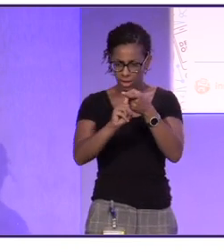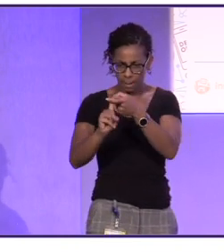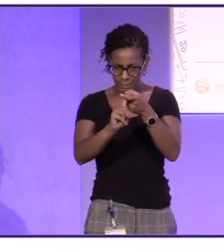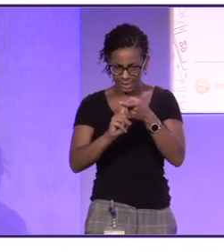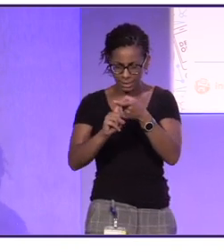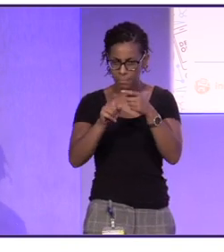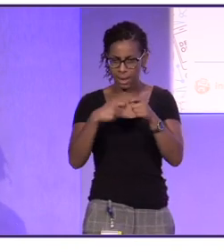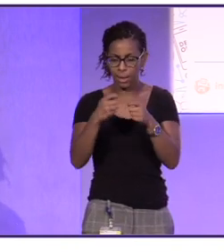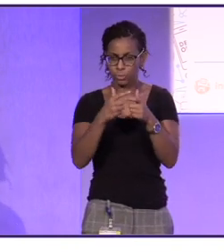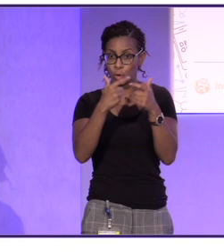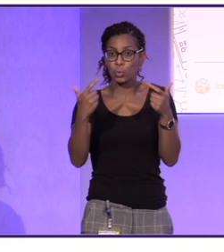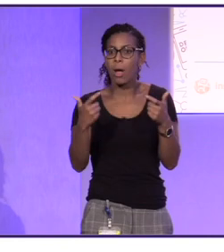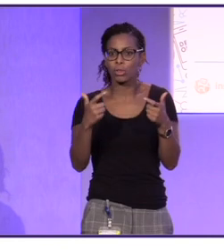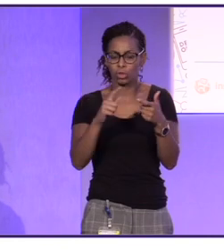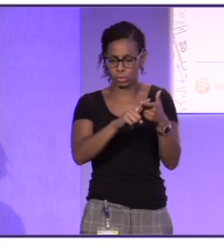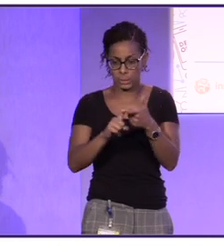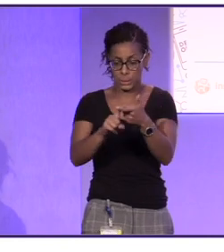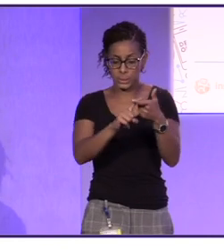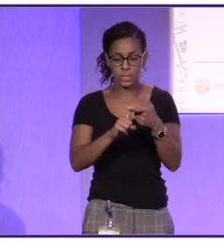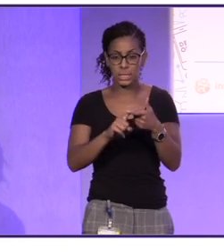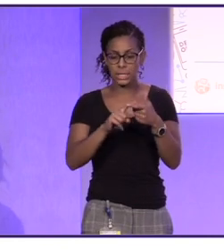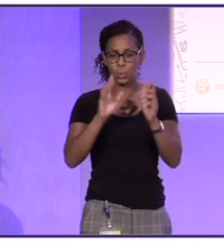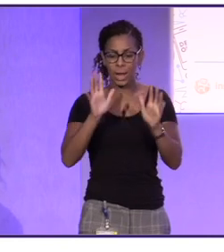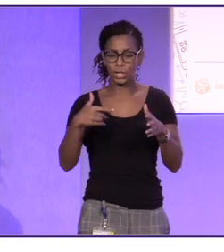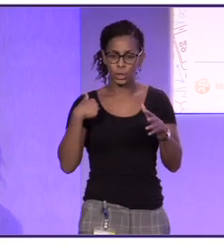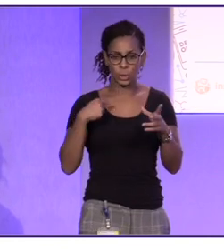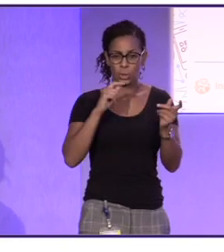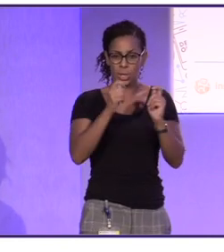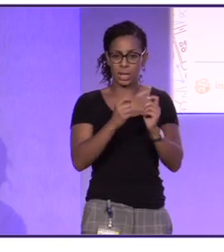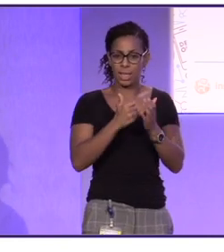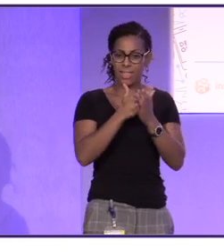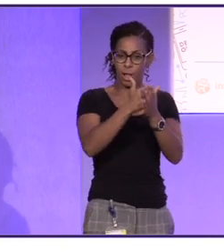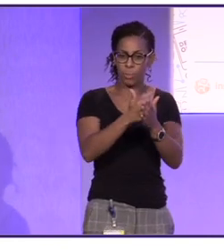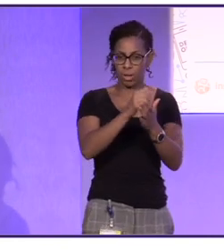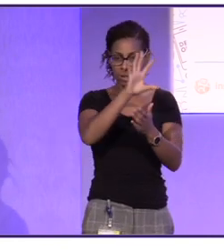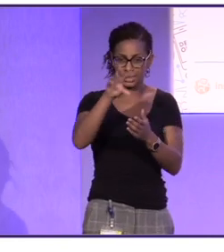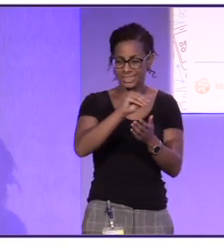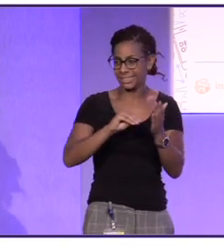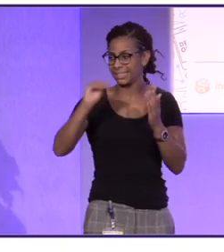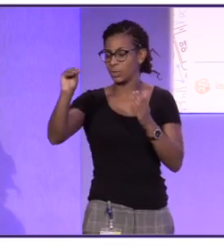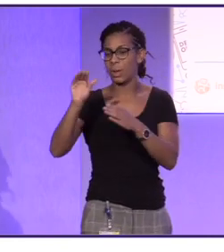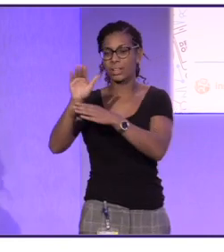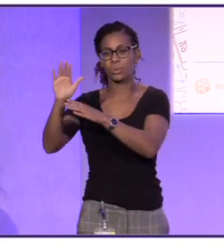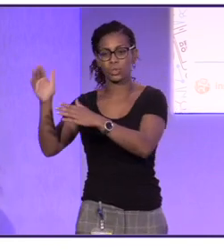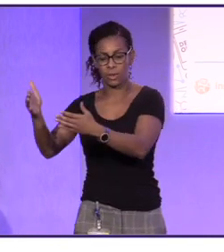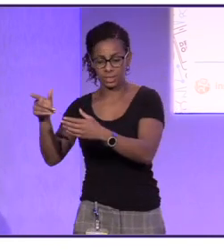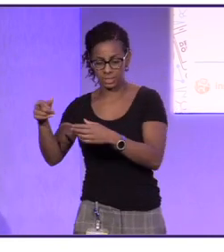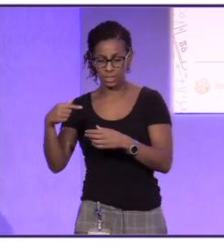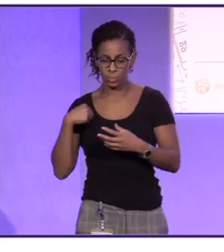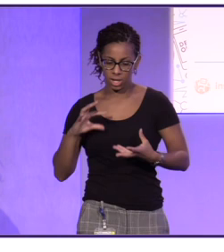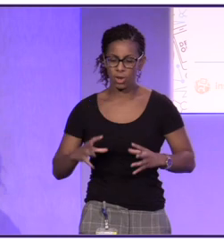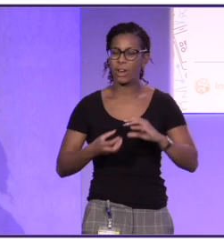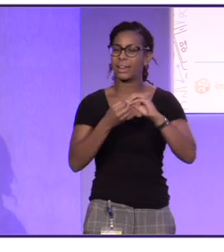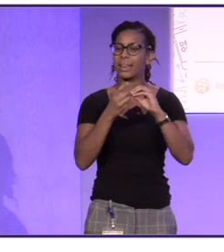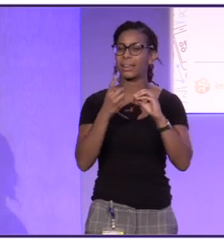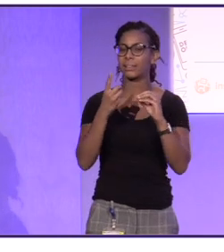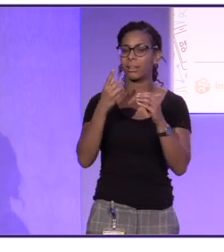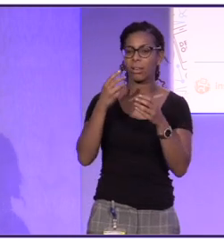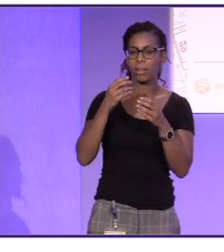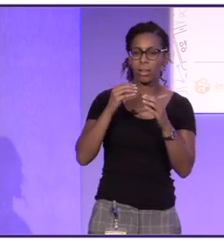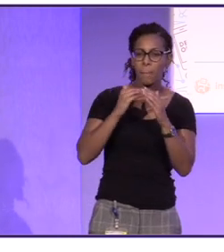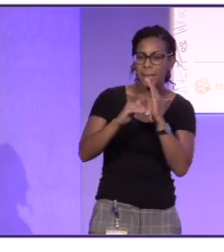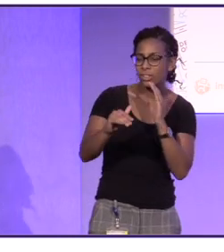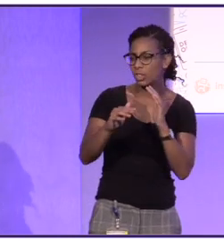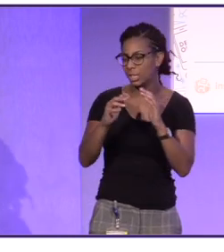what we did is we refactored the salutation helper into an external service. We created some messaging infrastructure